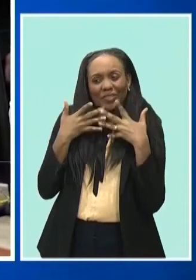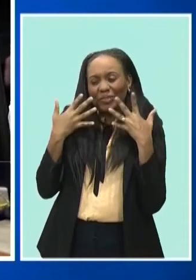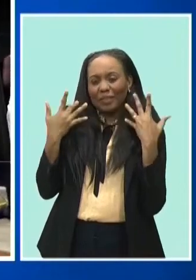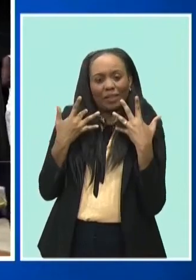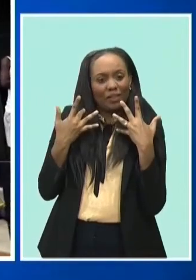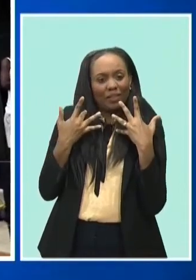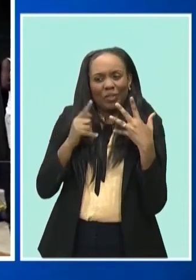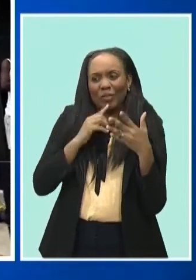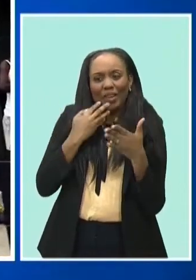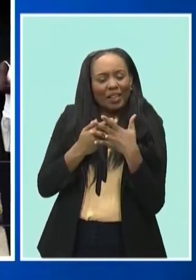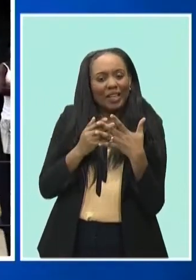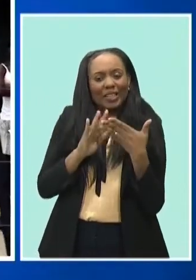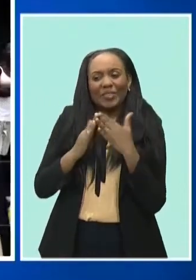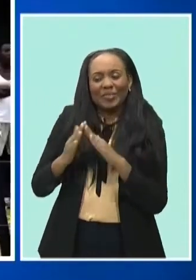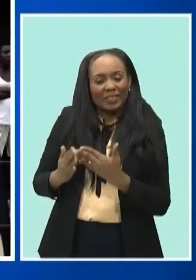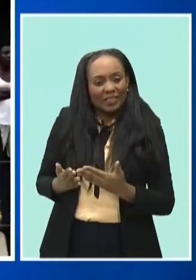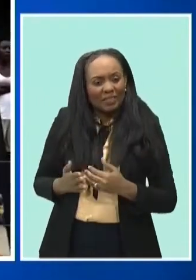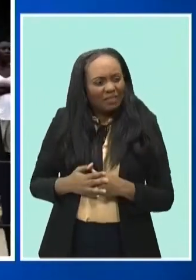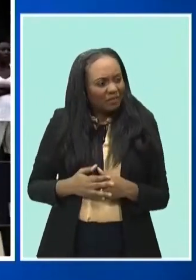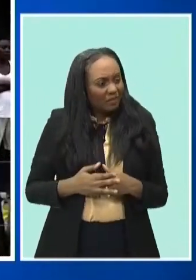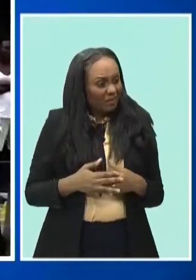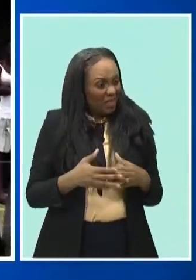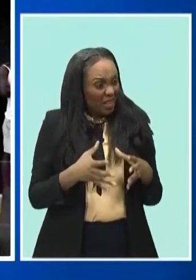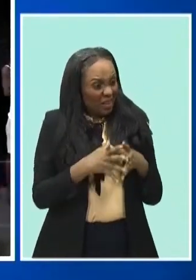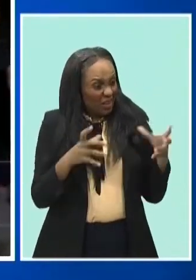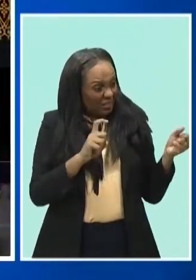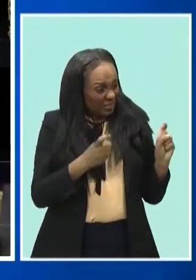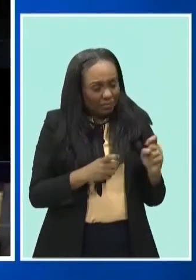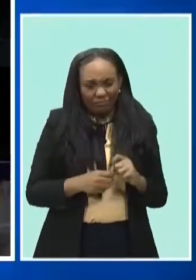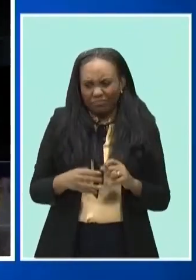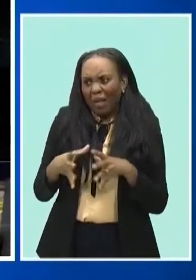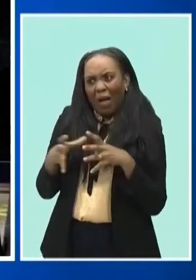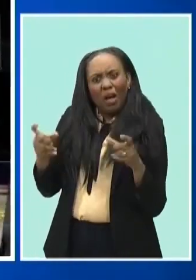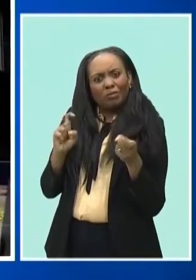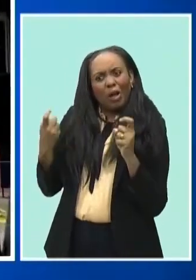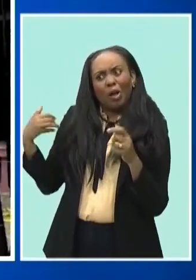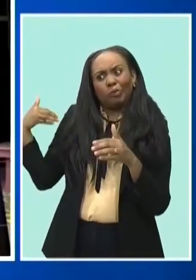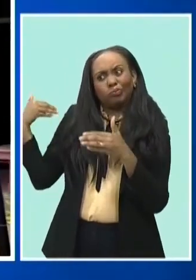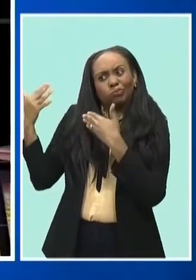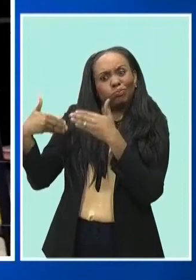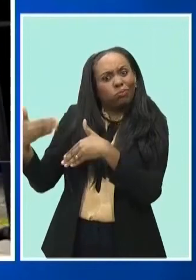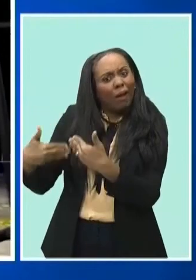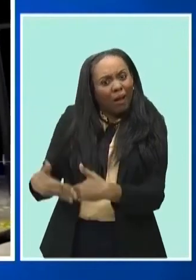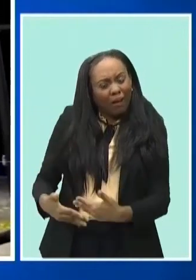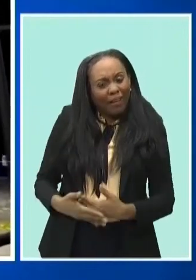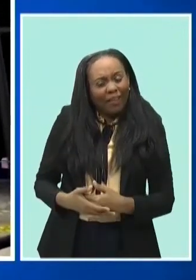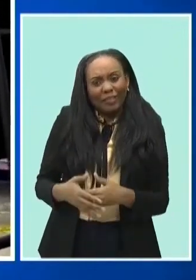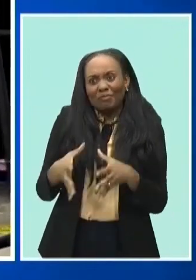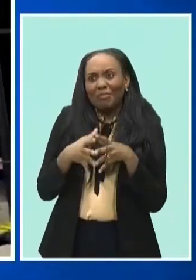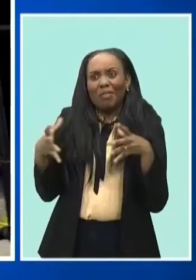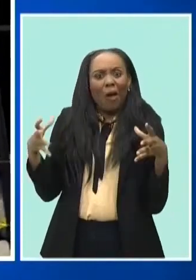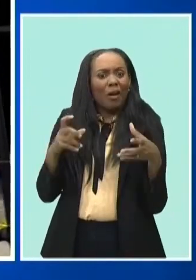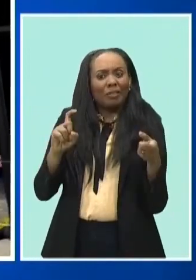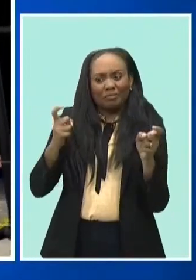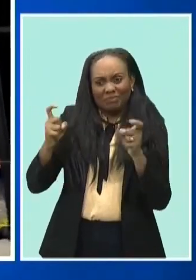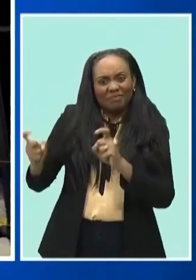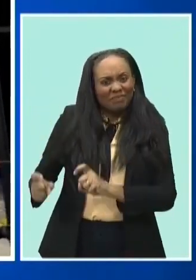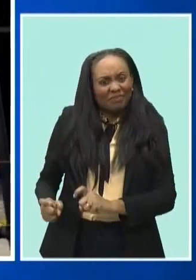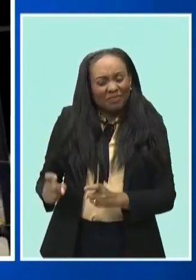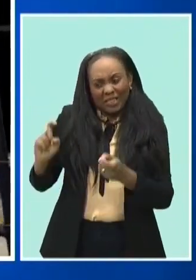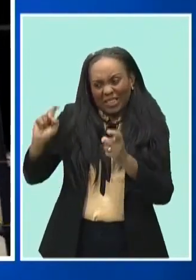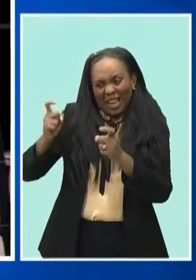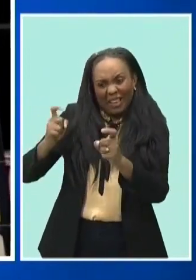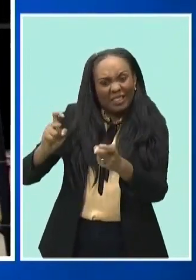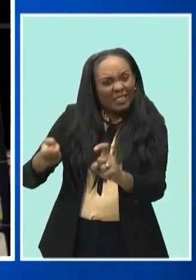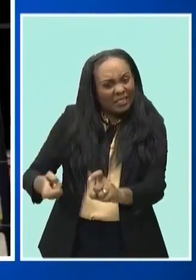area community. And how much has it changed? Changed a lot for my time. There are a lot of changes, yes. Because down there was